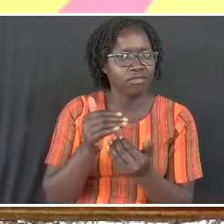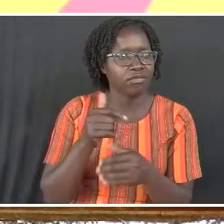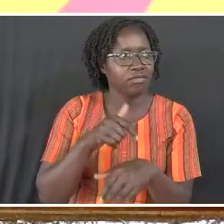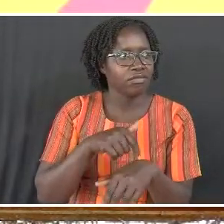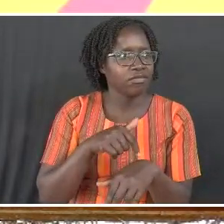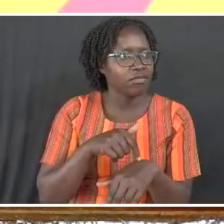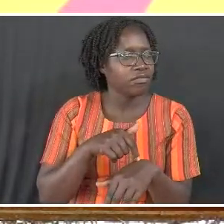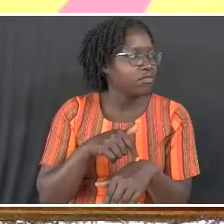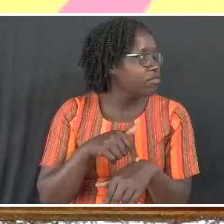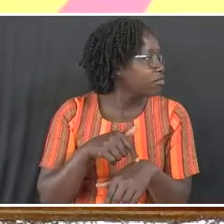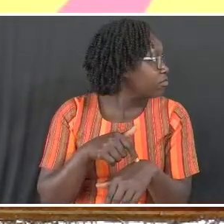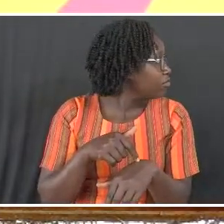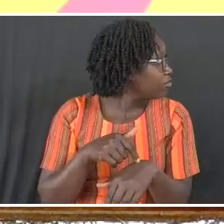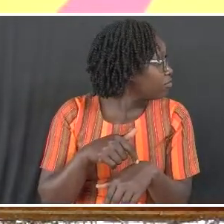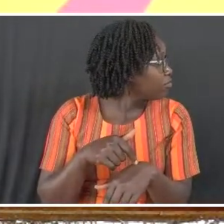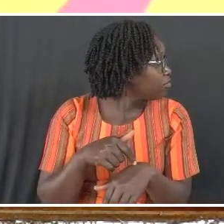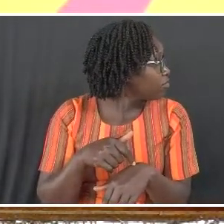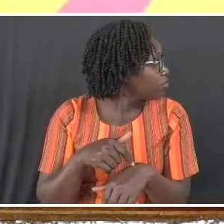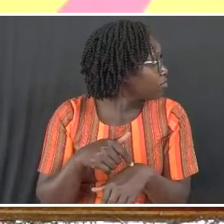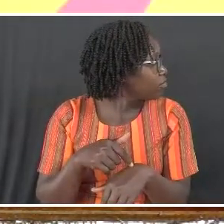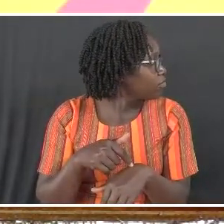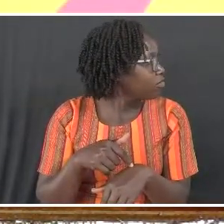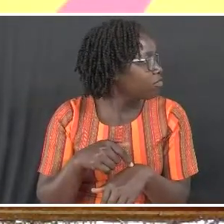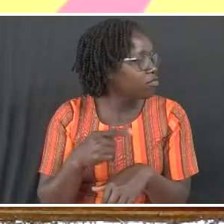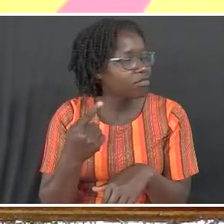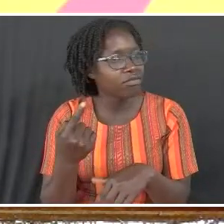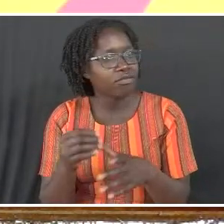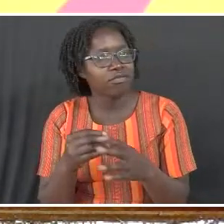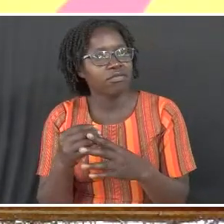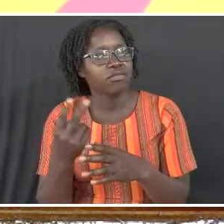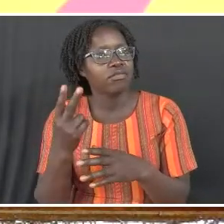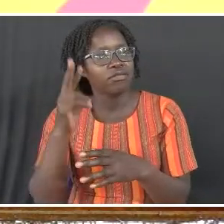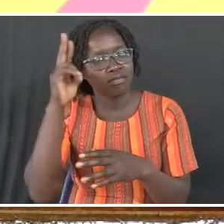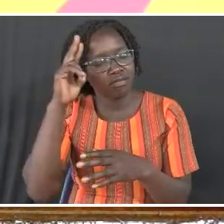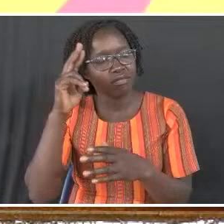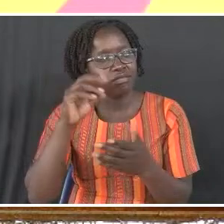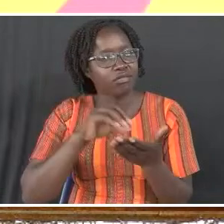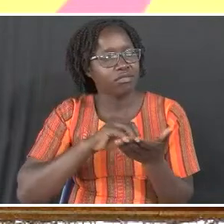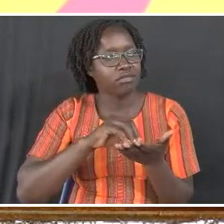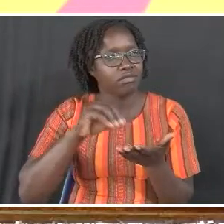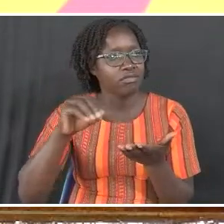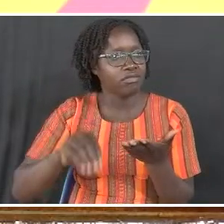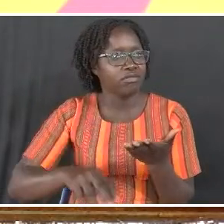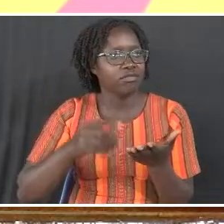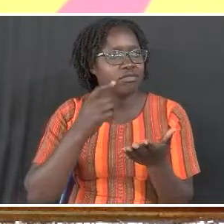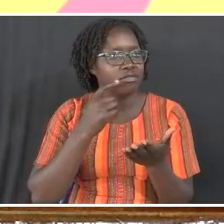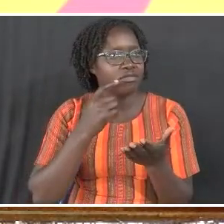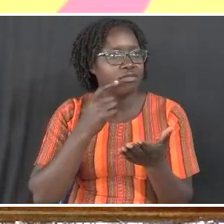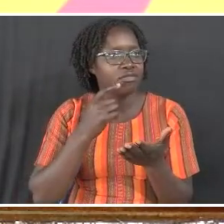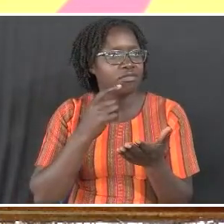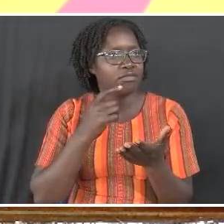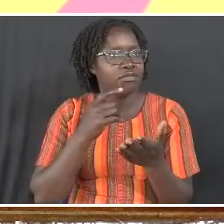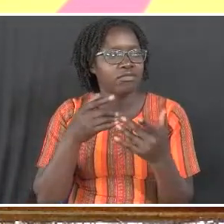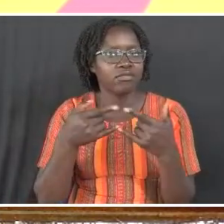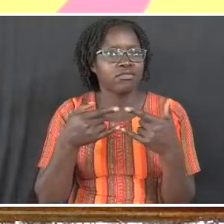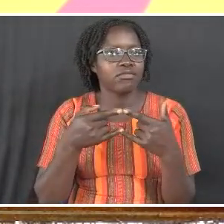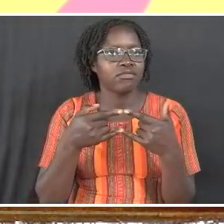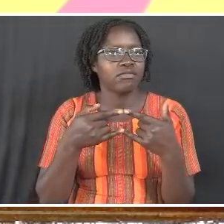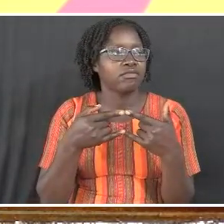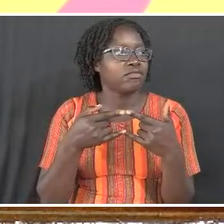when, in case of 1 or 2 reasons, you end up removing your tooth. So there is a gap